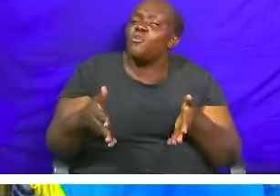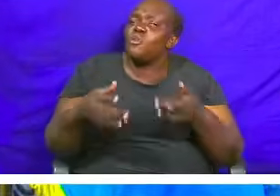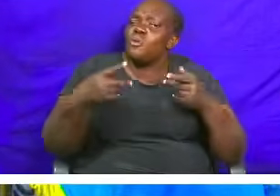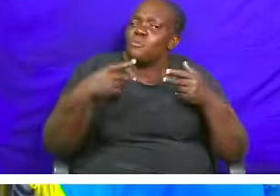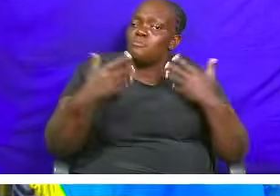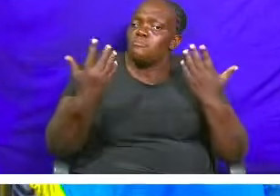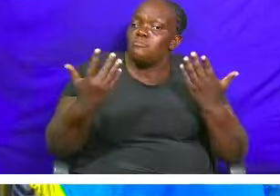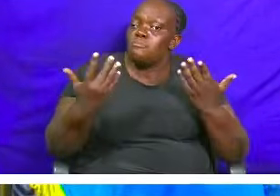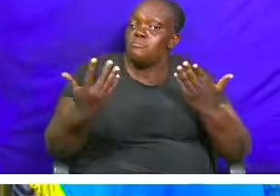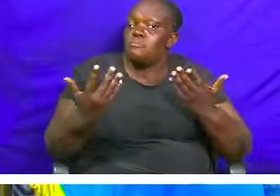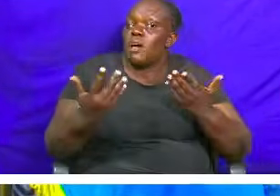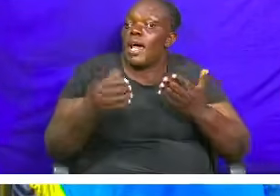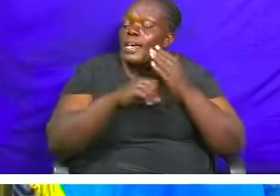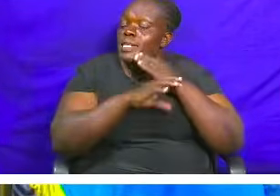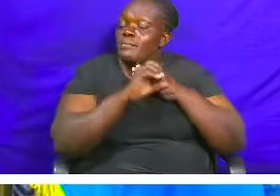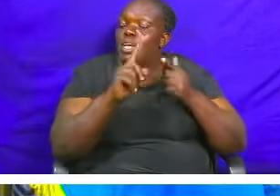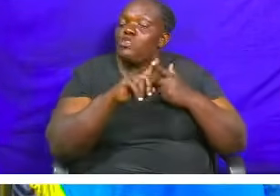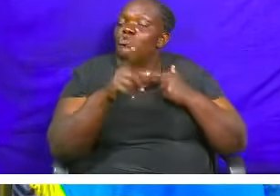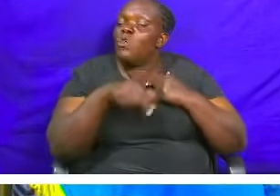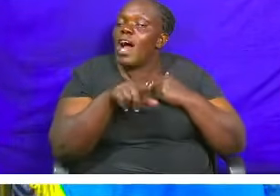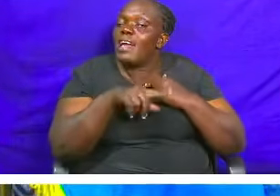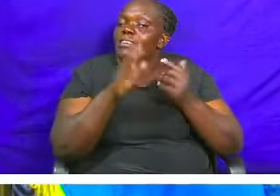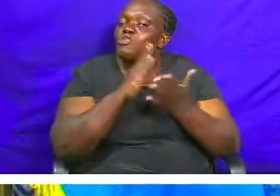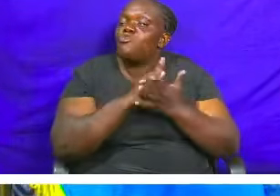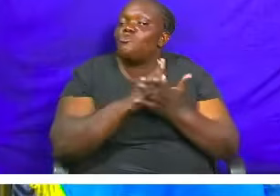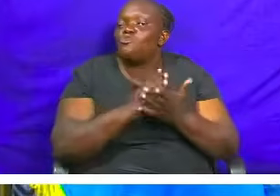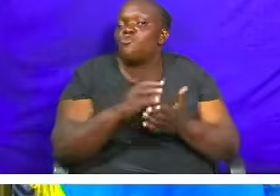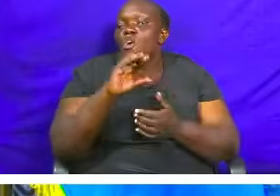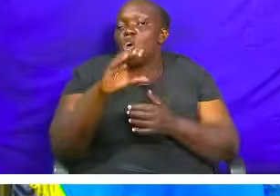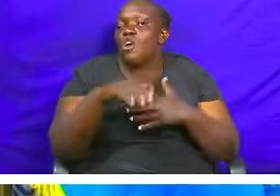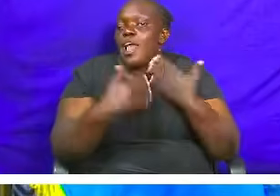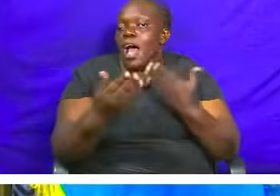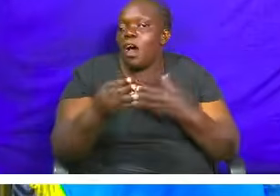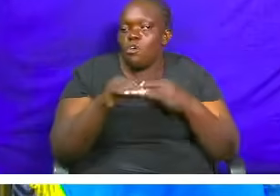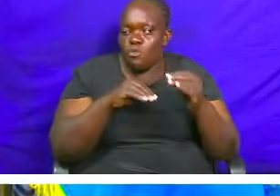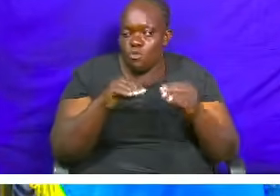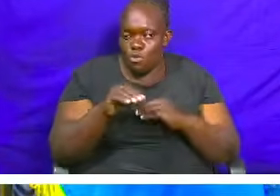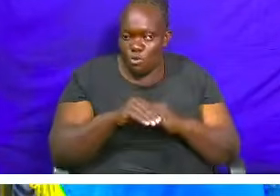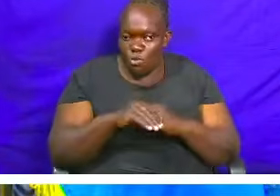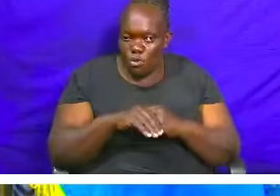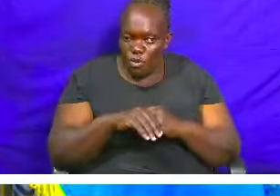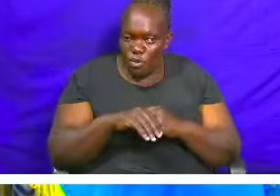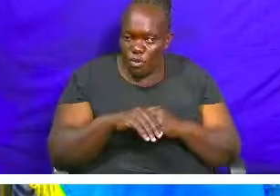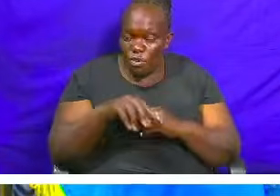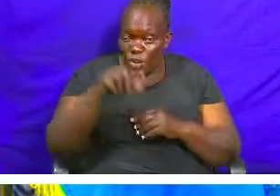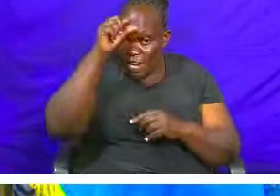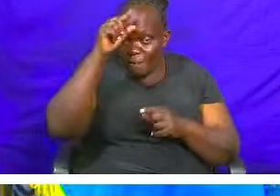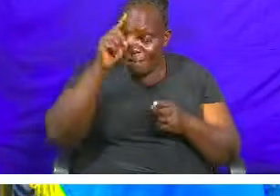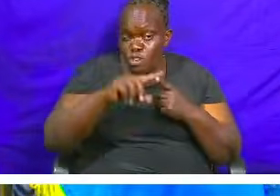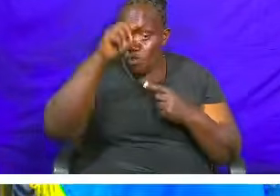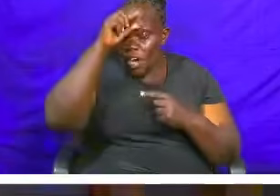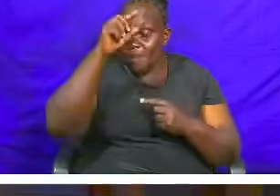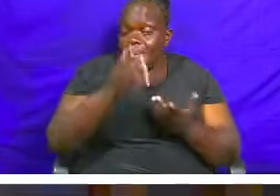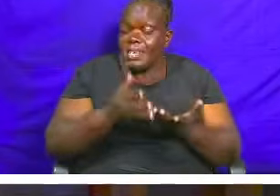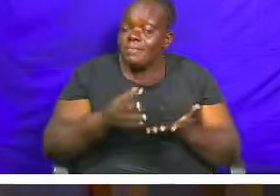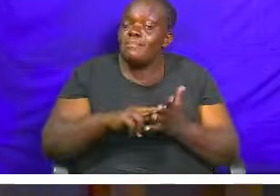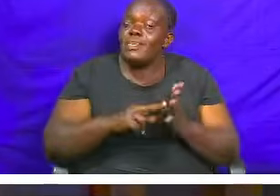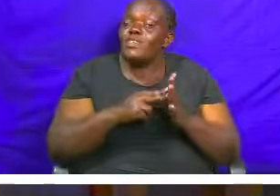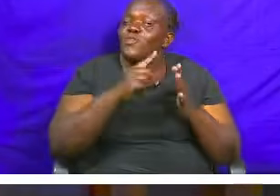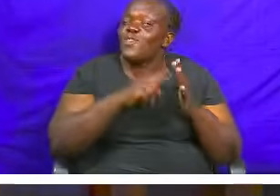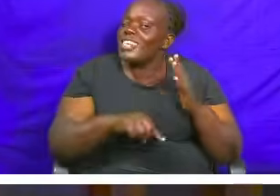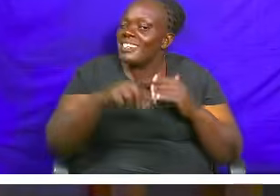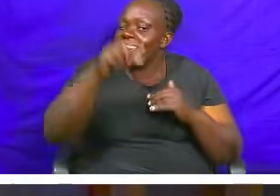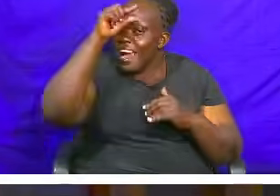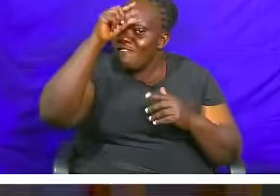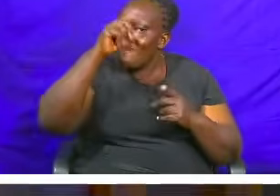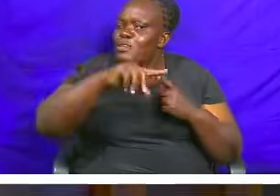And just explain to us and how you do the pricing of the various commodities. So G2G means government to